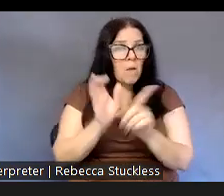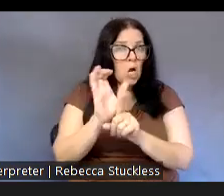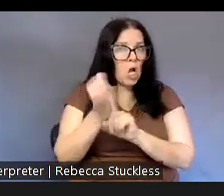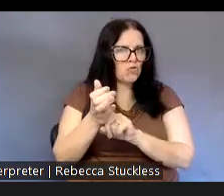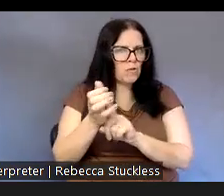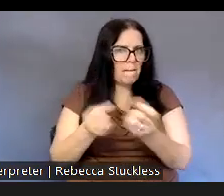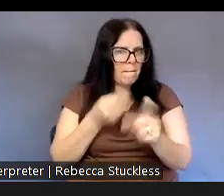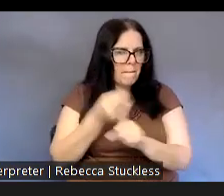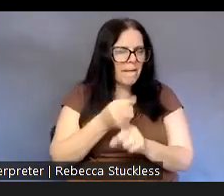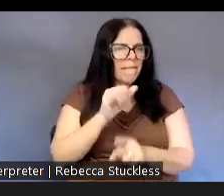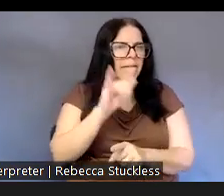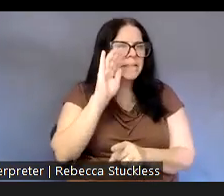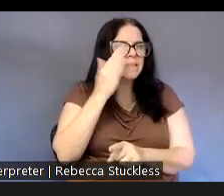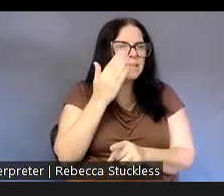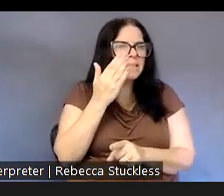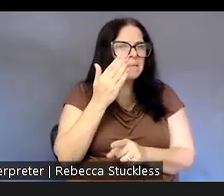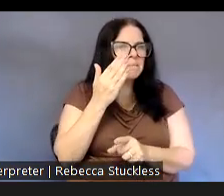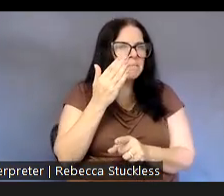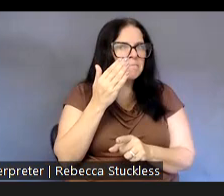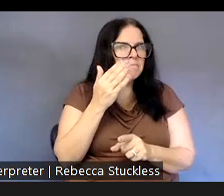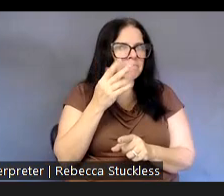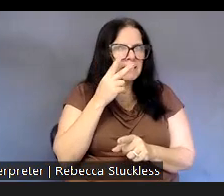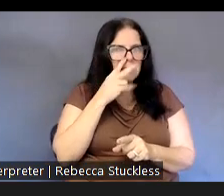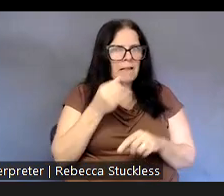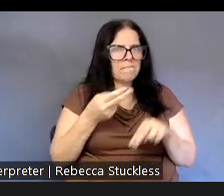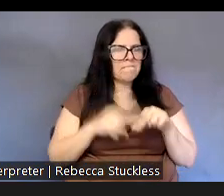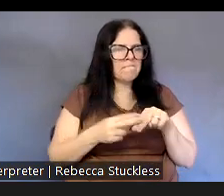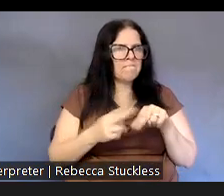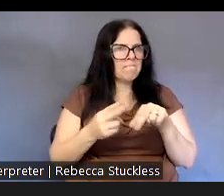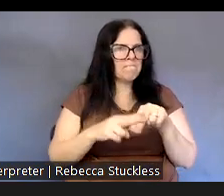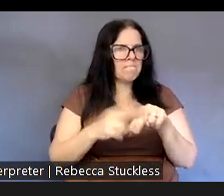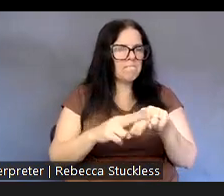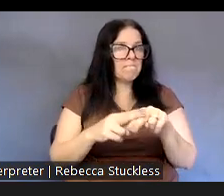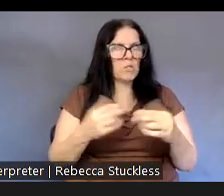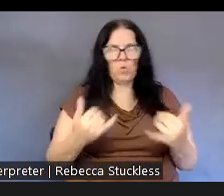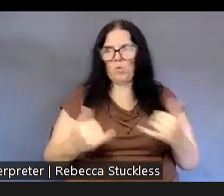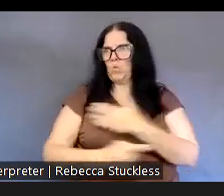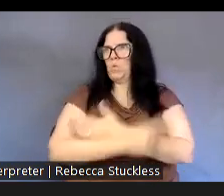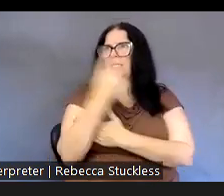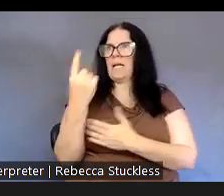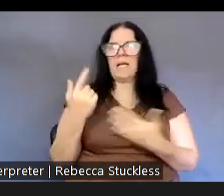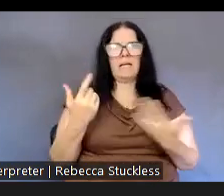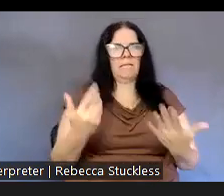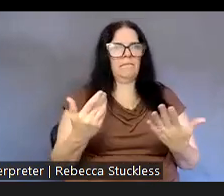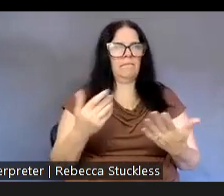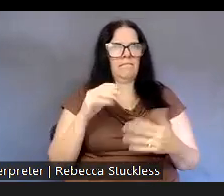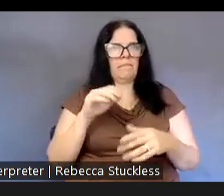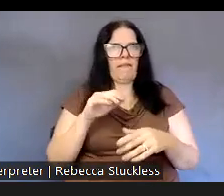that seem to be contributing to this concerning trend, some contemporary cultural contributors to this